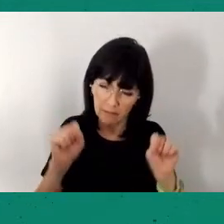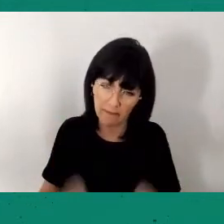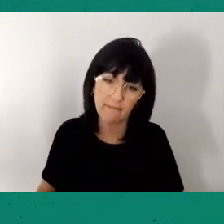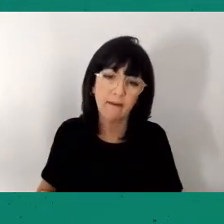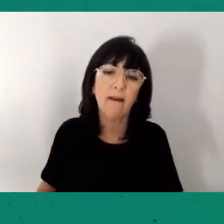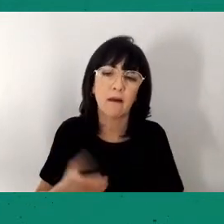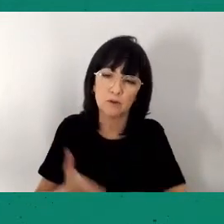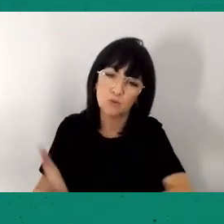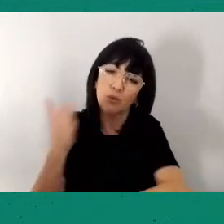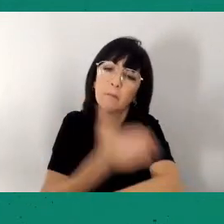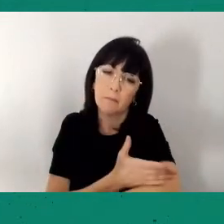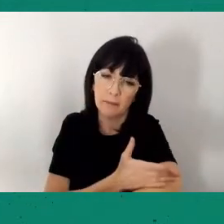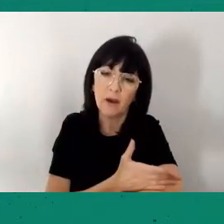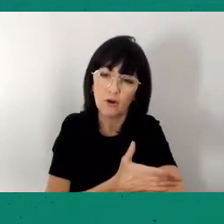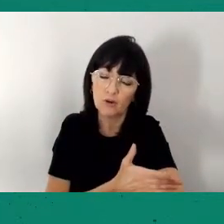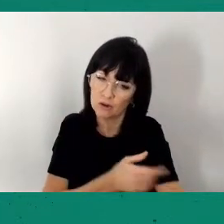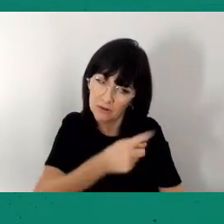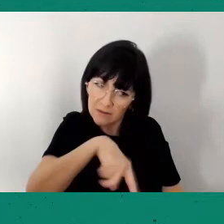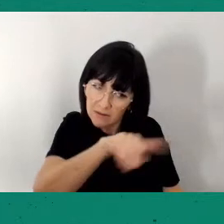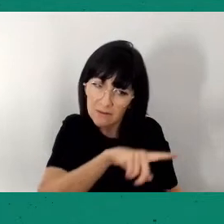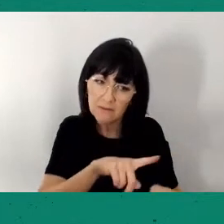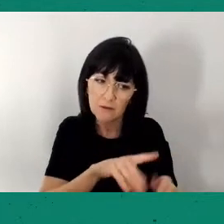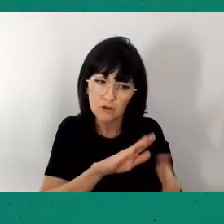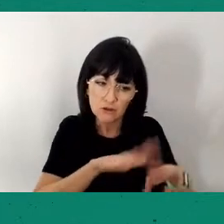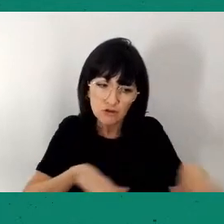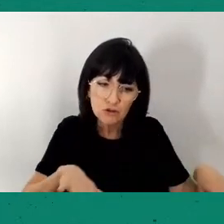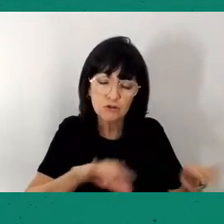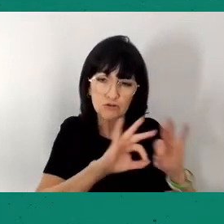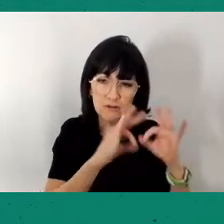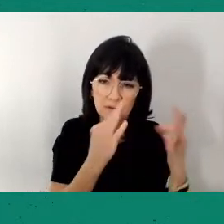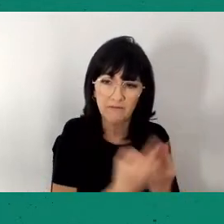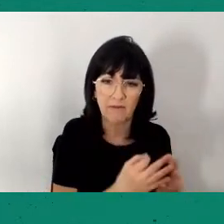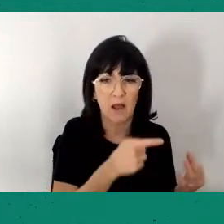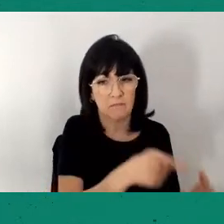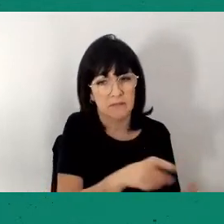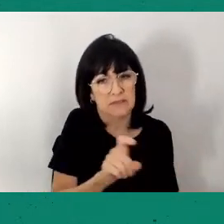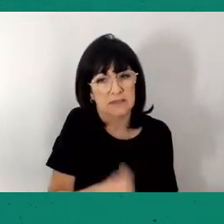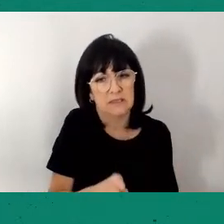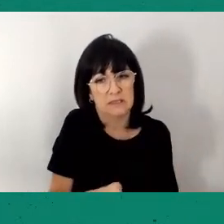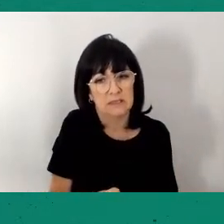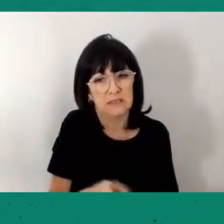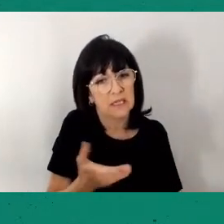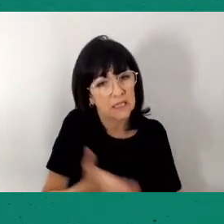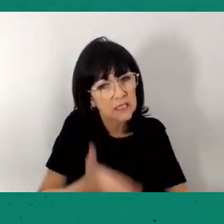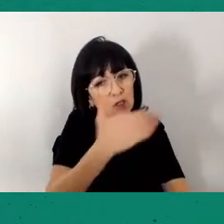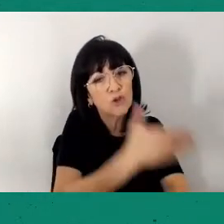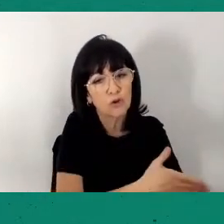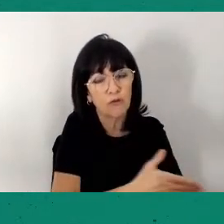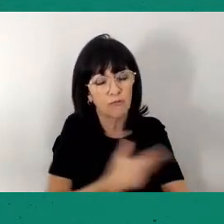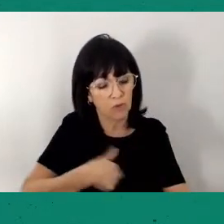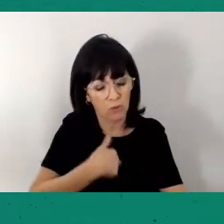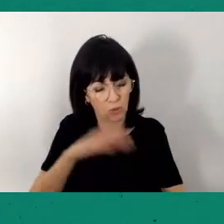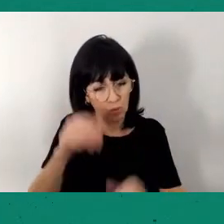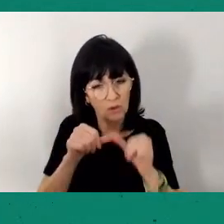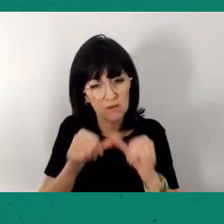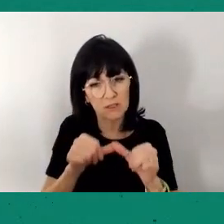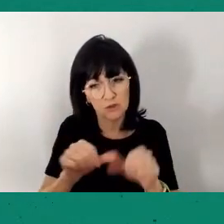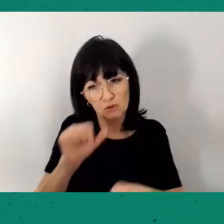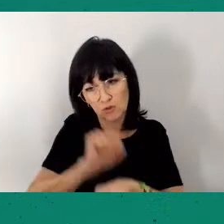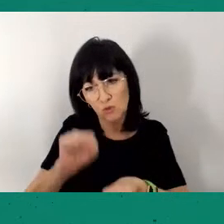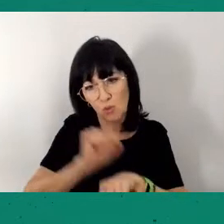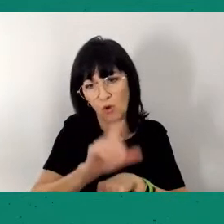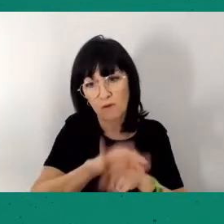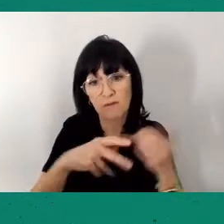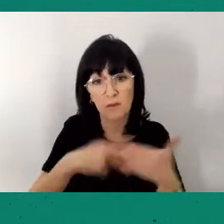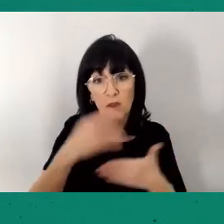that. The children and their families deserve our best efforts, and we're going to continue to work on that. We do have some good news.